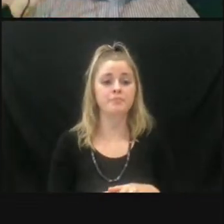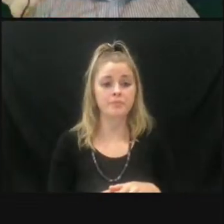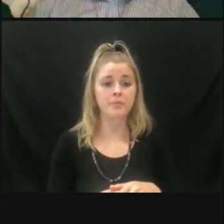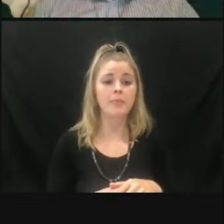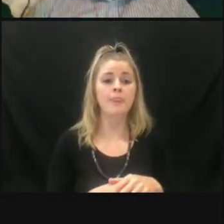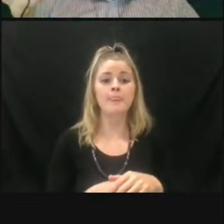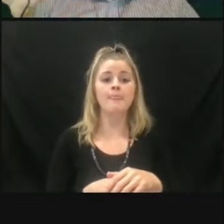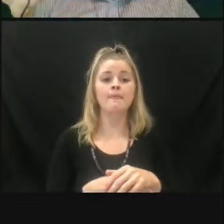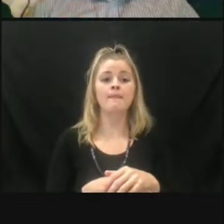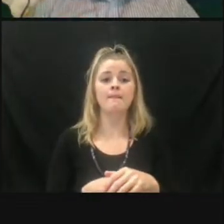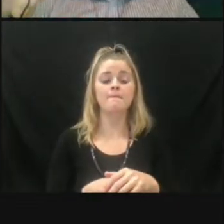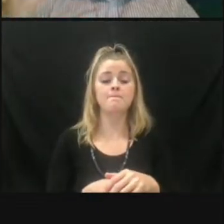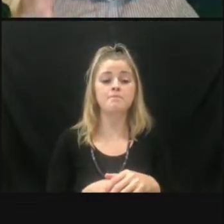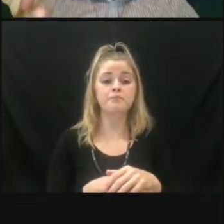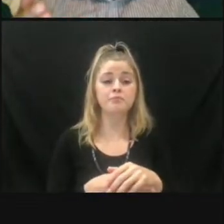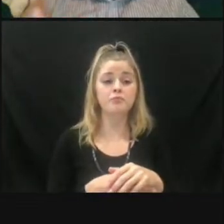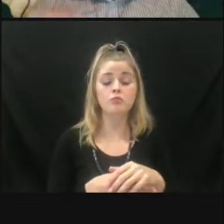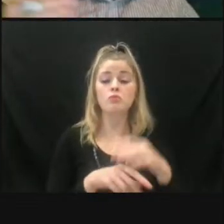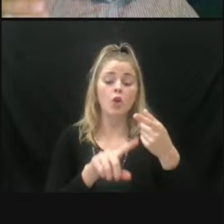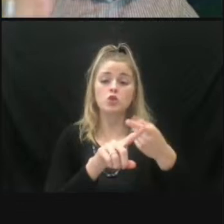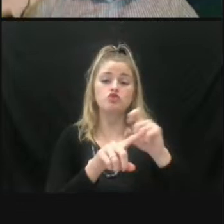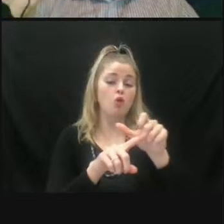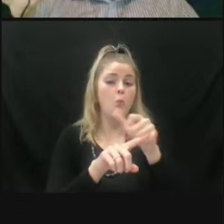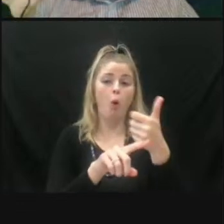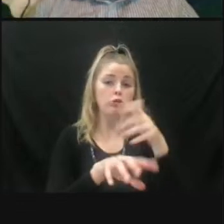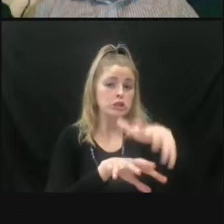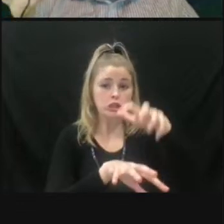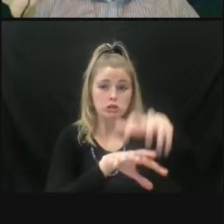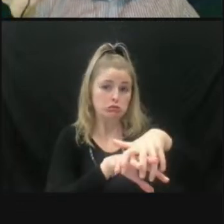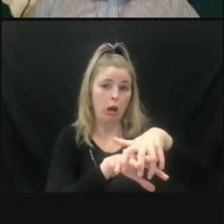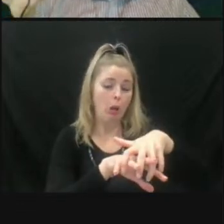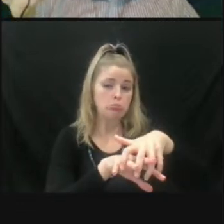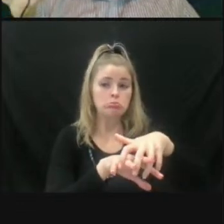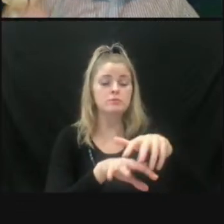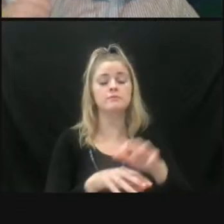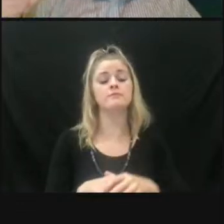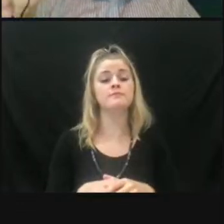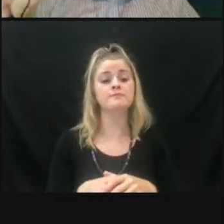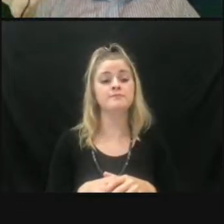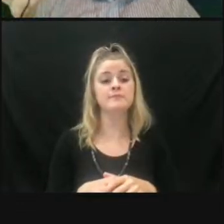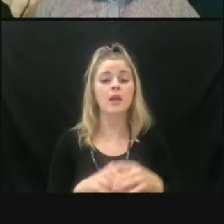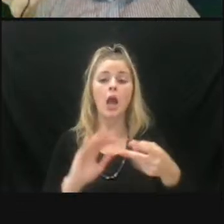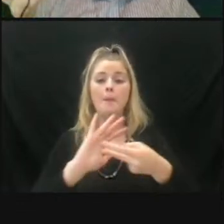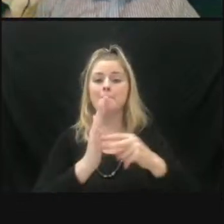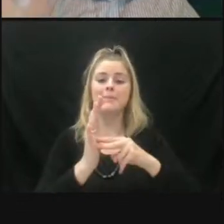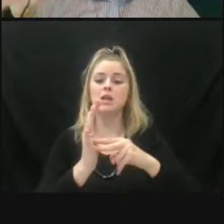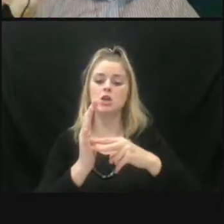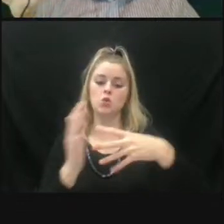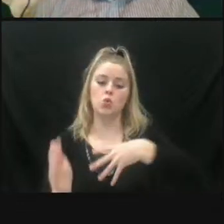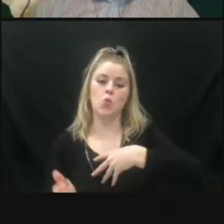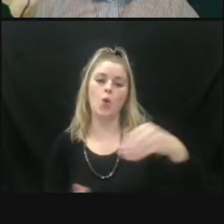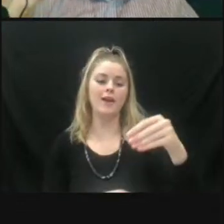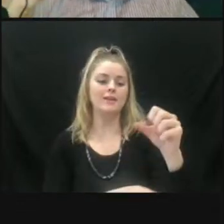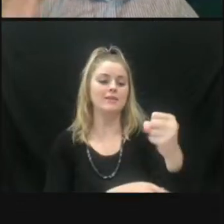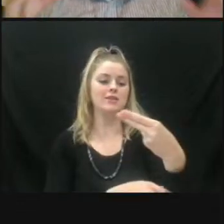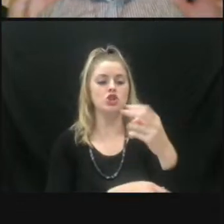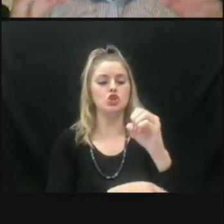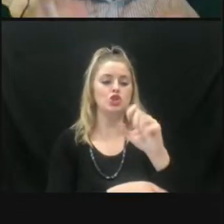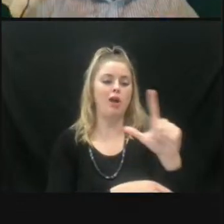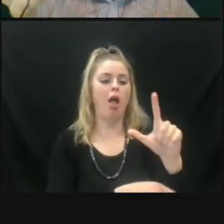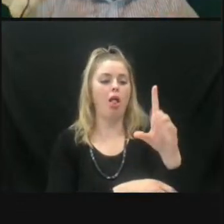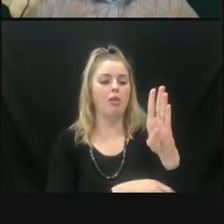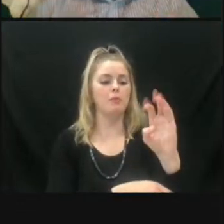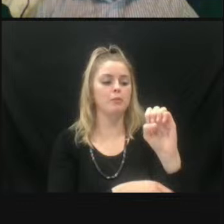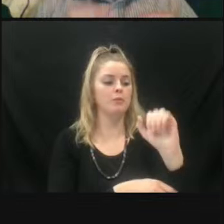which is a Narragansett word. In the Eastern Shore, the word we have is peak, means white shell bead. Originally, wampum is made from